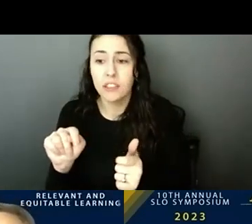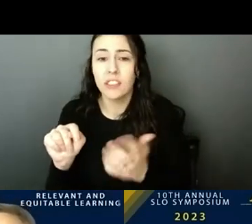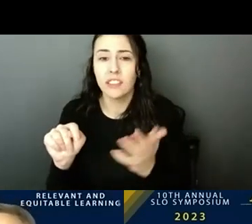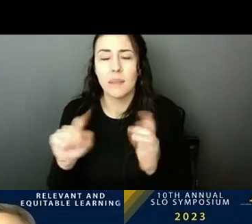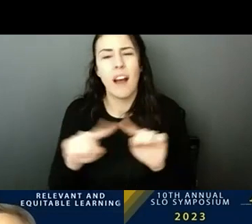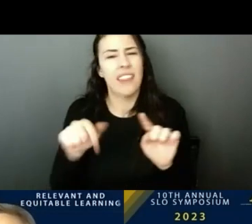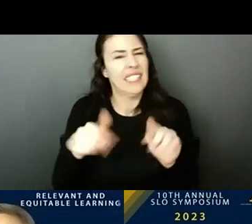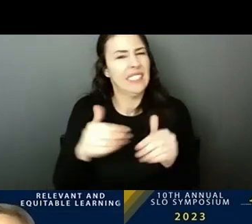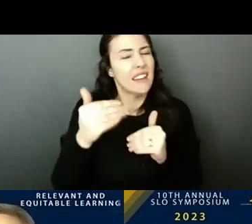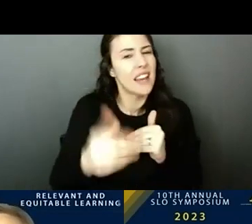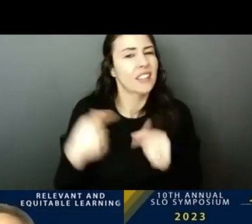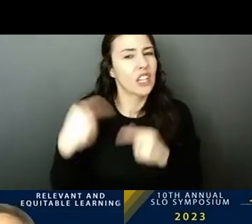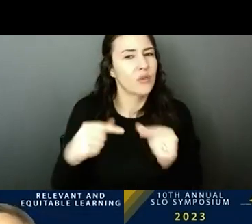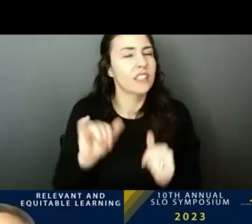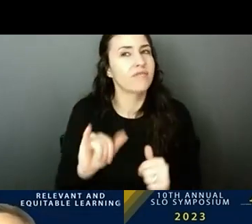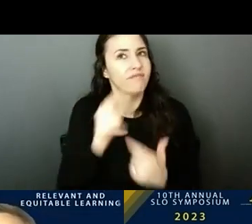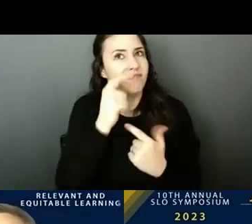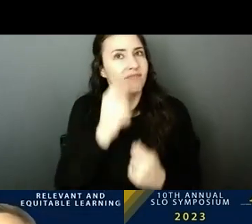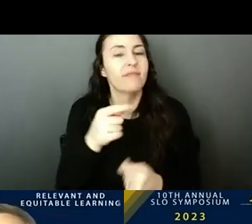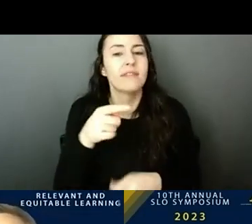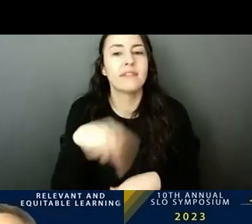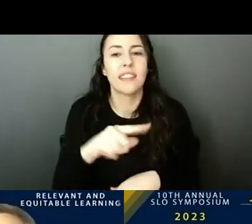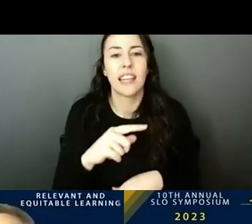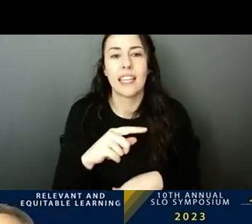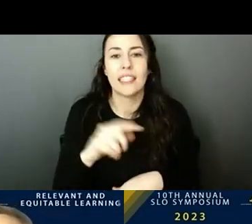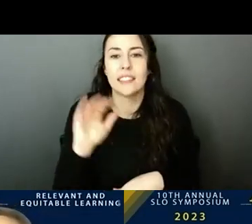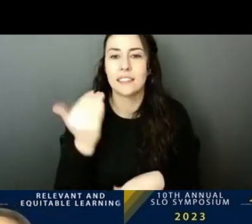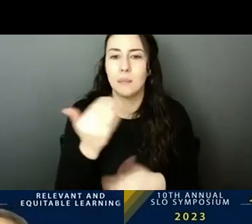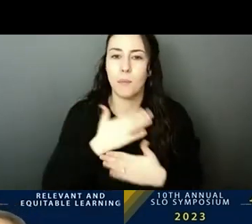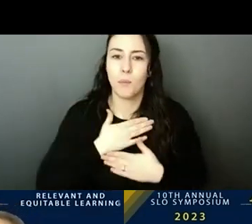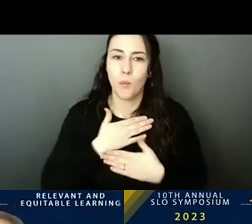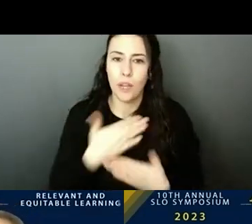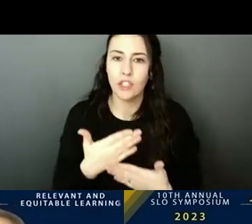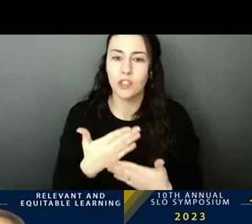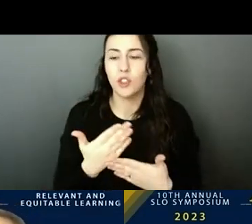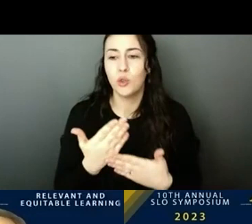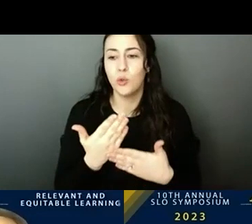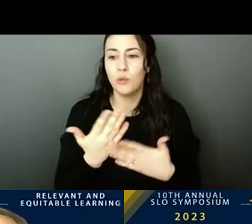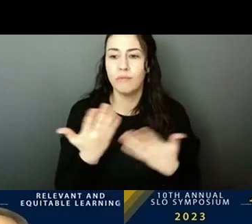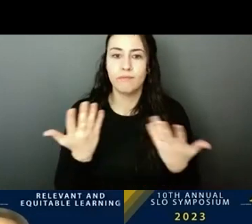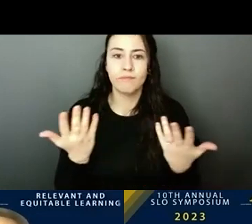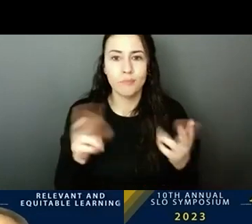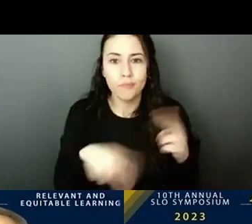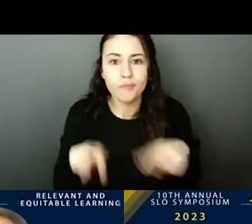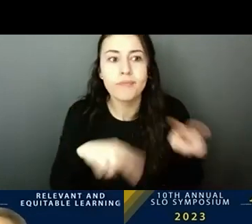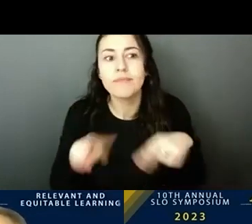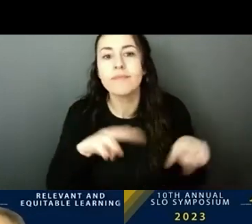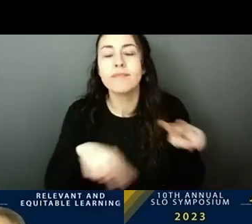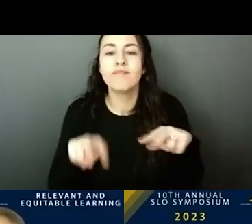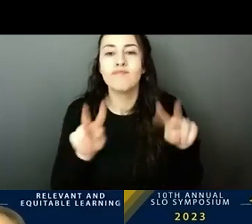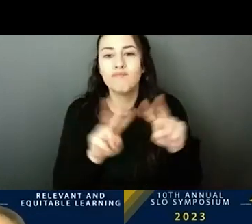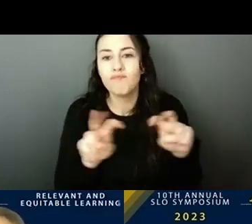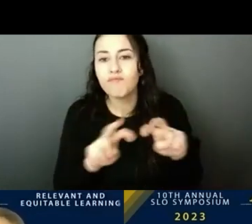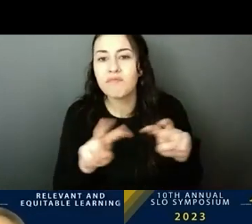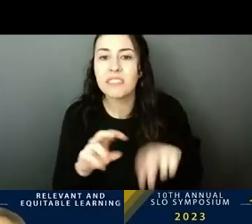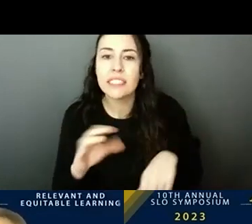interesting. They seem so much more willing to just explore, so much more willing to like, take time to figure